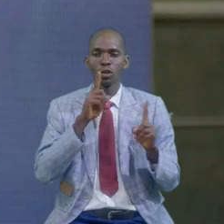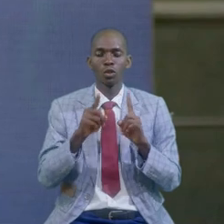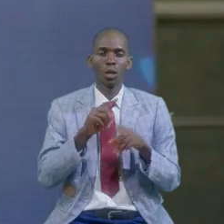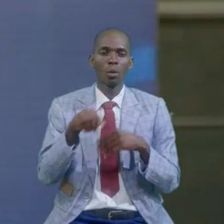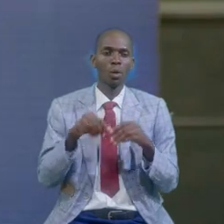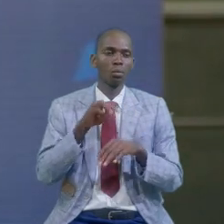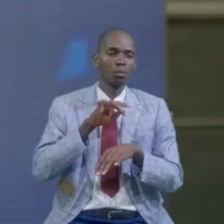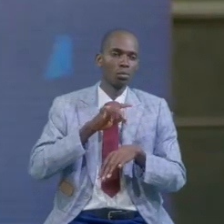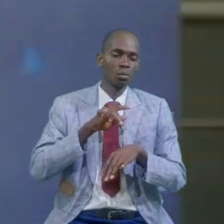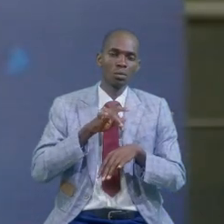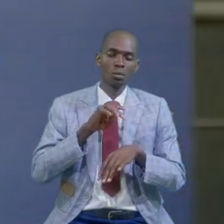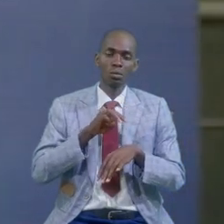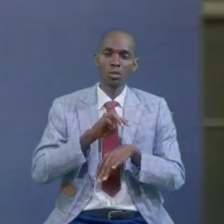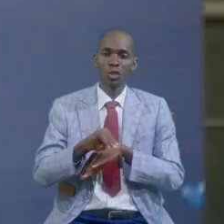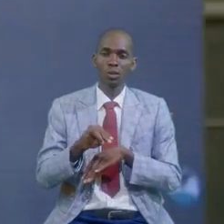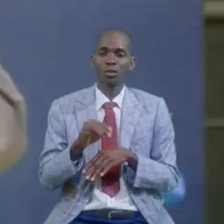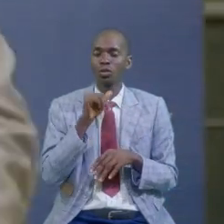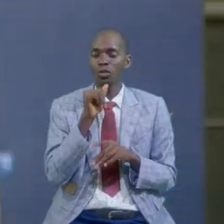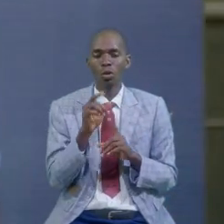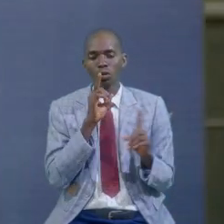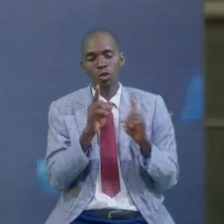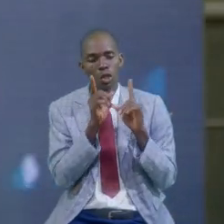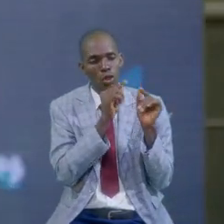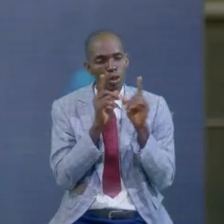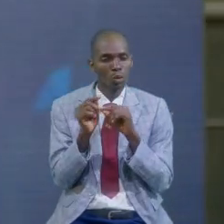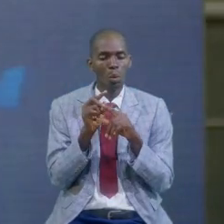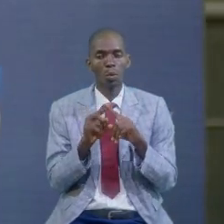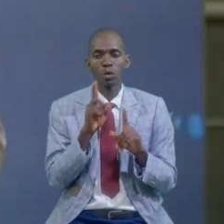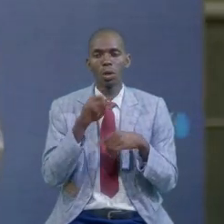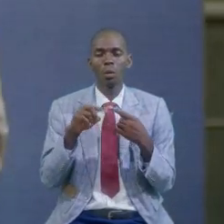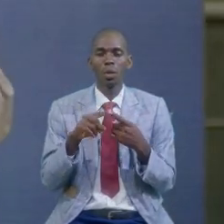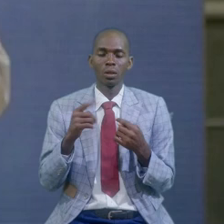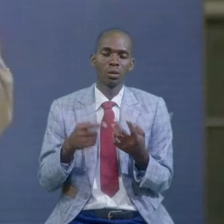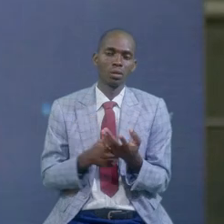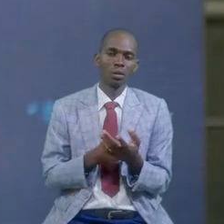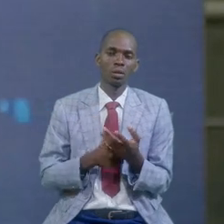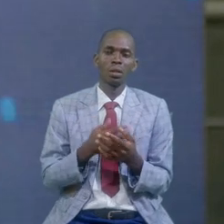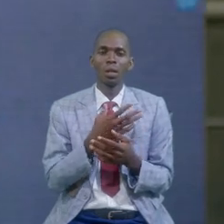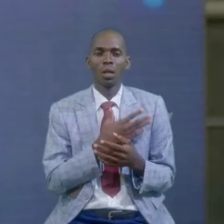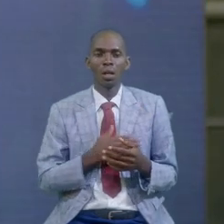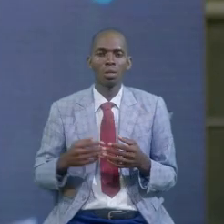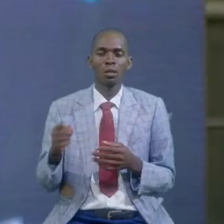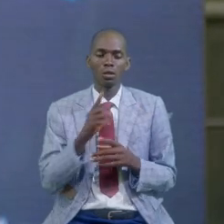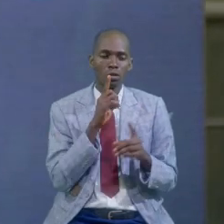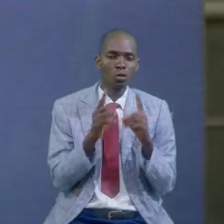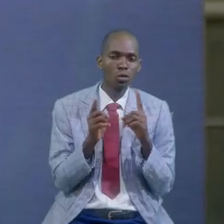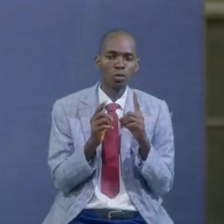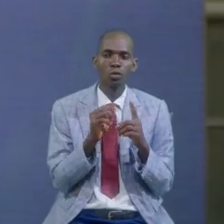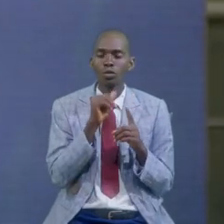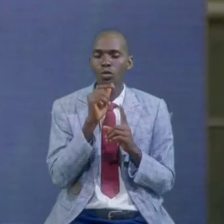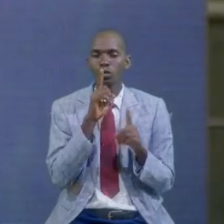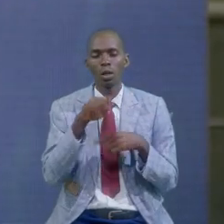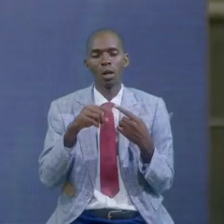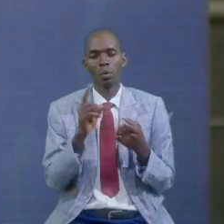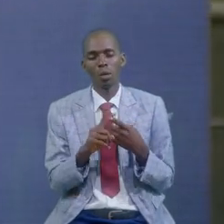they didn't talk gossip, they talked gospel. And talked, they didn't talk foreign affairs,